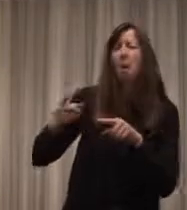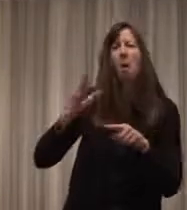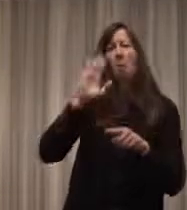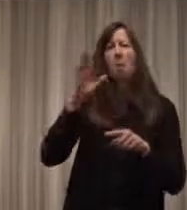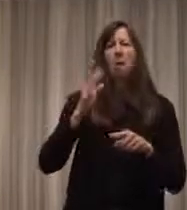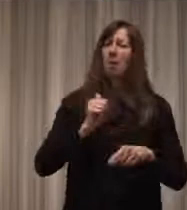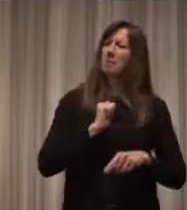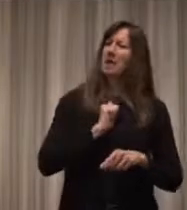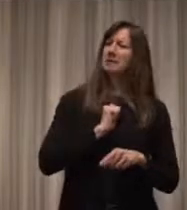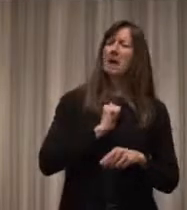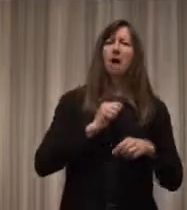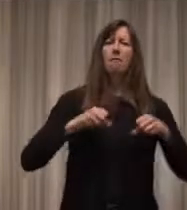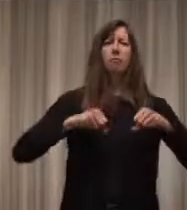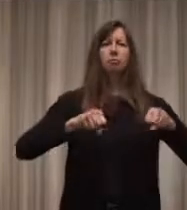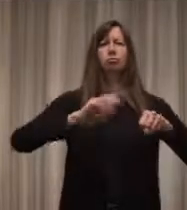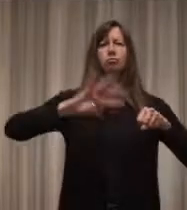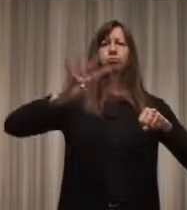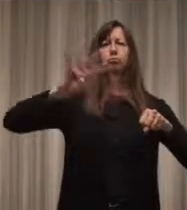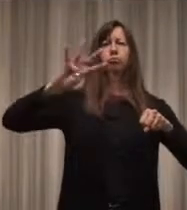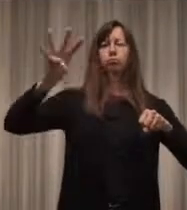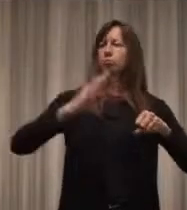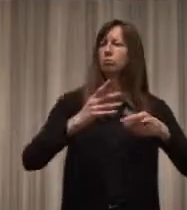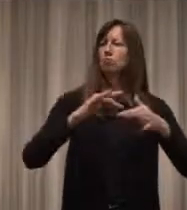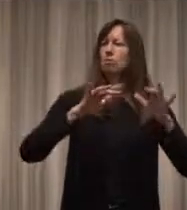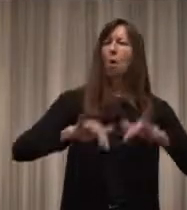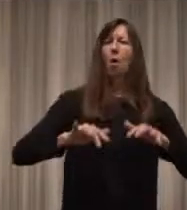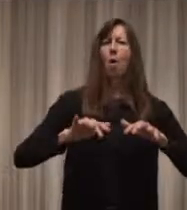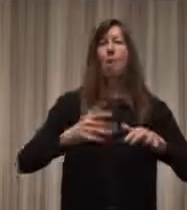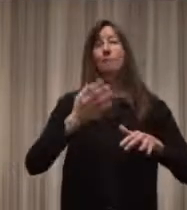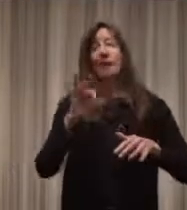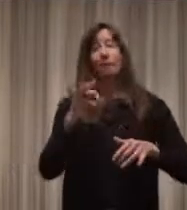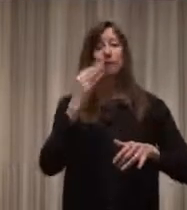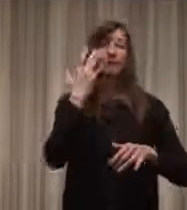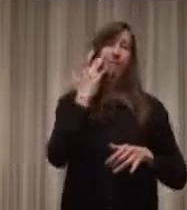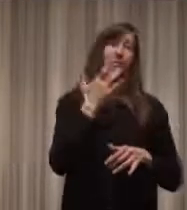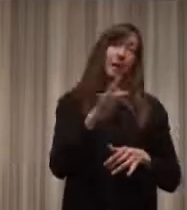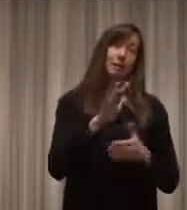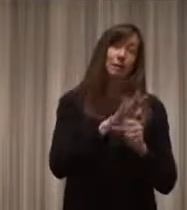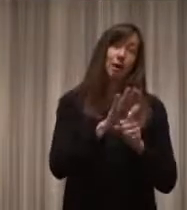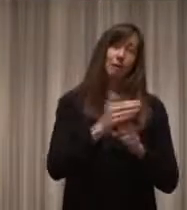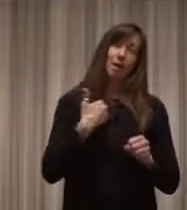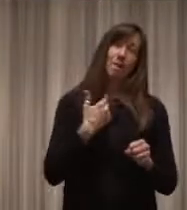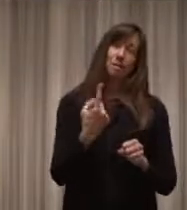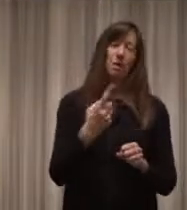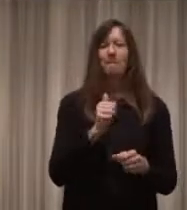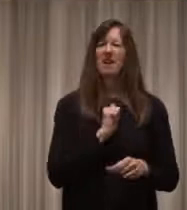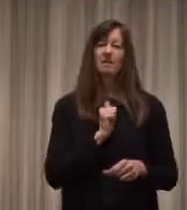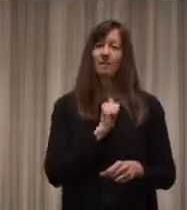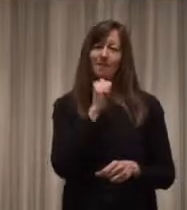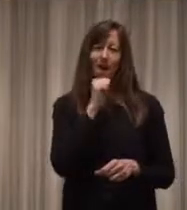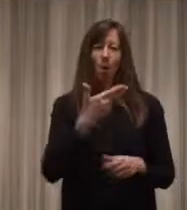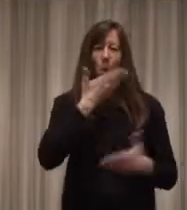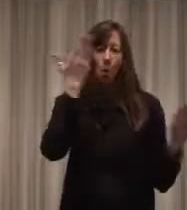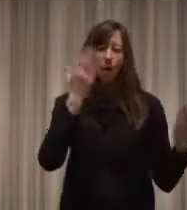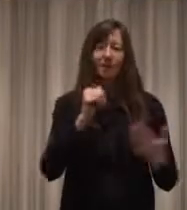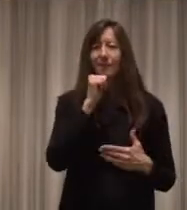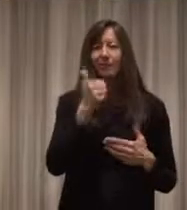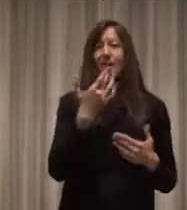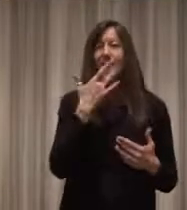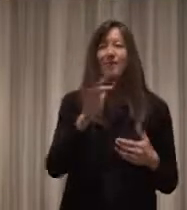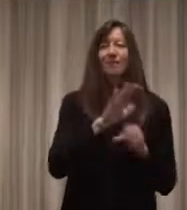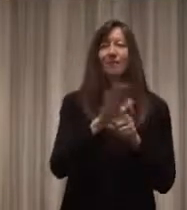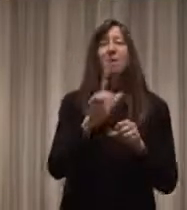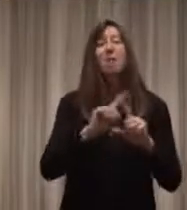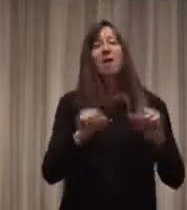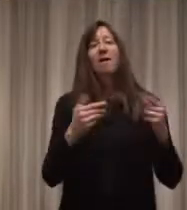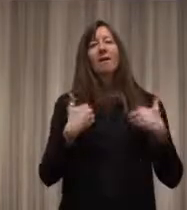if I'm lucky enough to have one, which I'm not, but if I can run my snowblower to help my neighbor, I'm going to do that. Those are those small